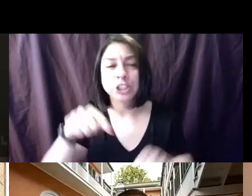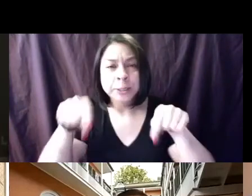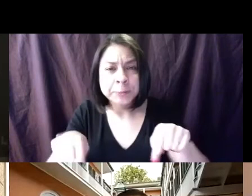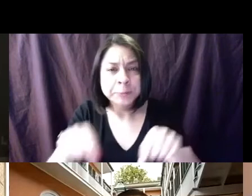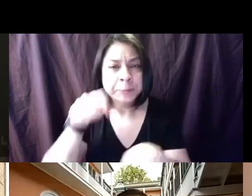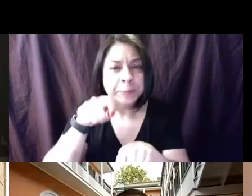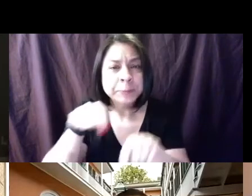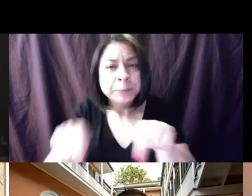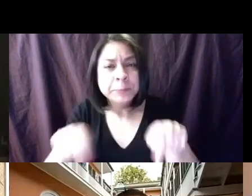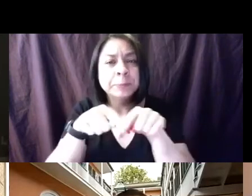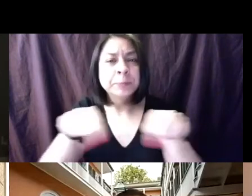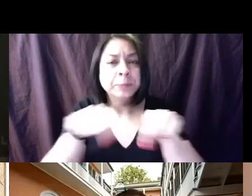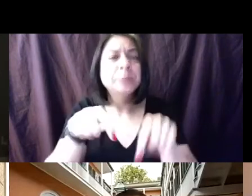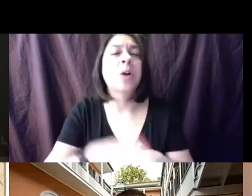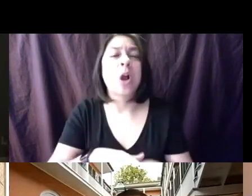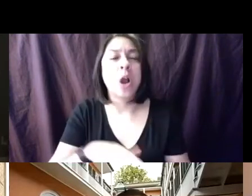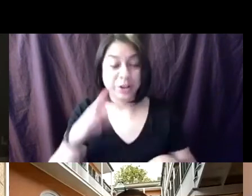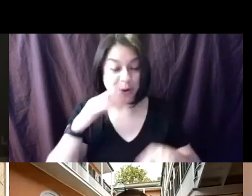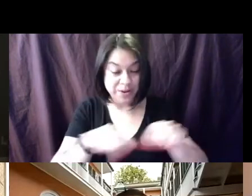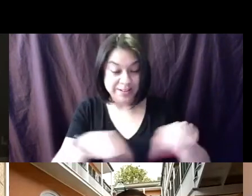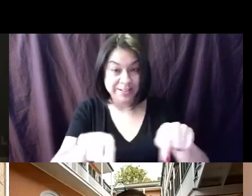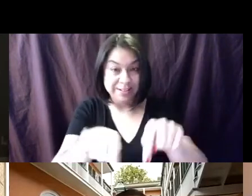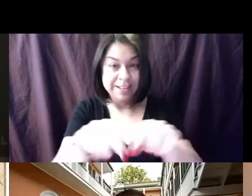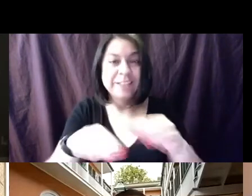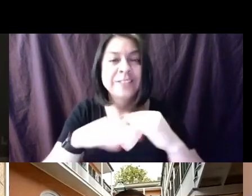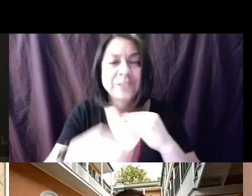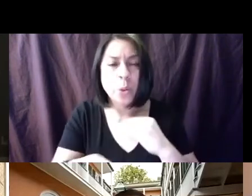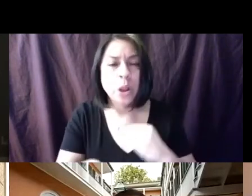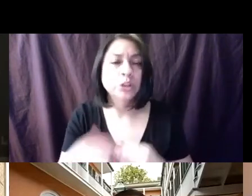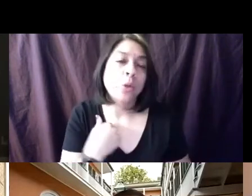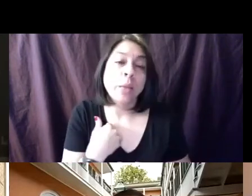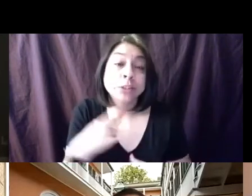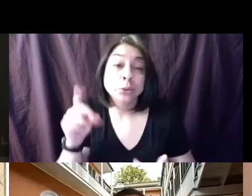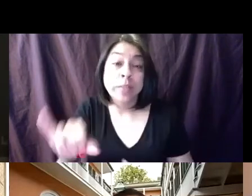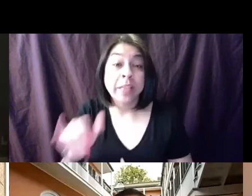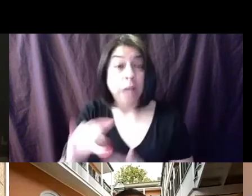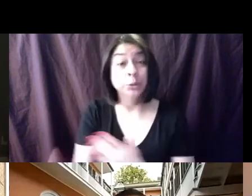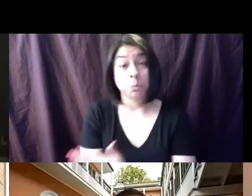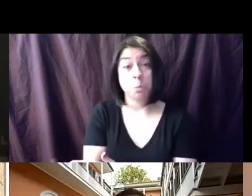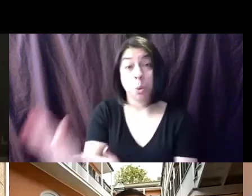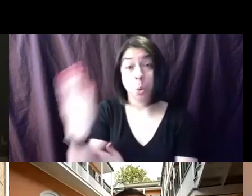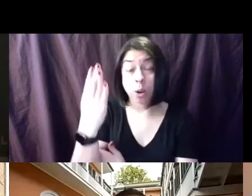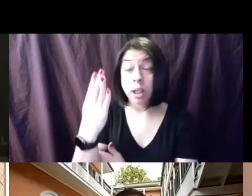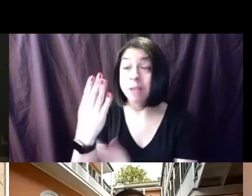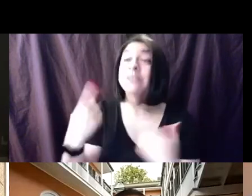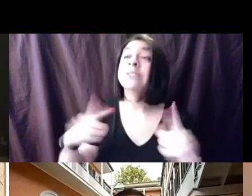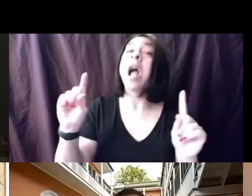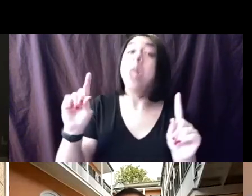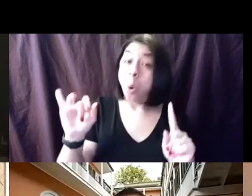long time. But that's mainly how the morning was. And then once we got placed in the